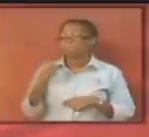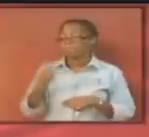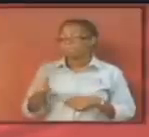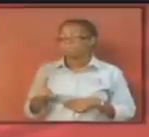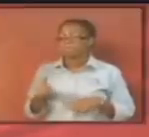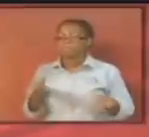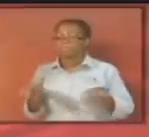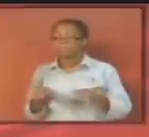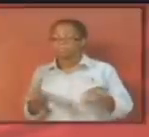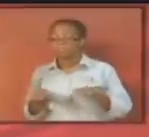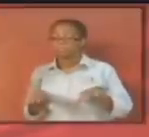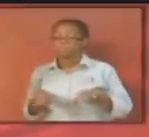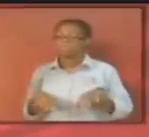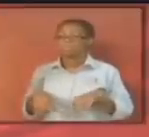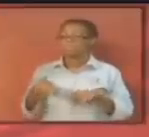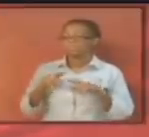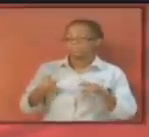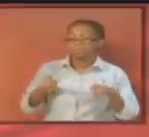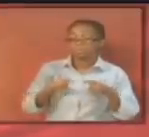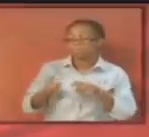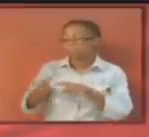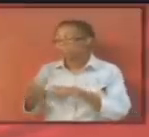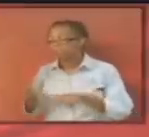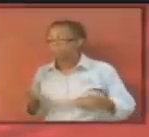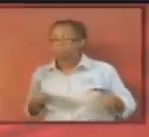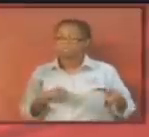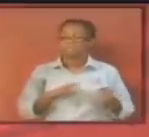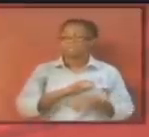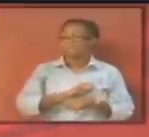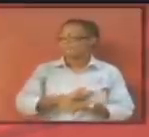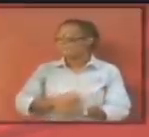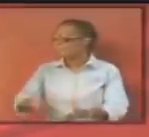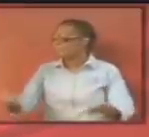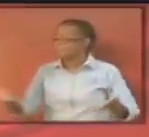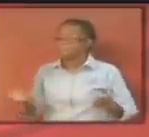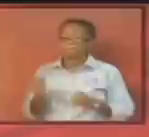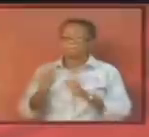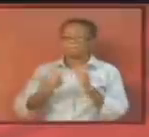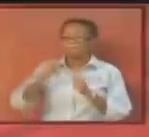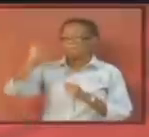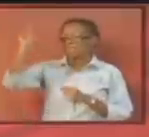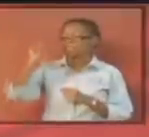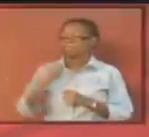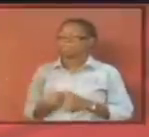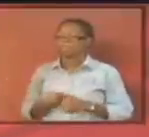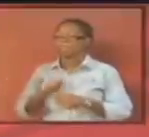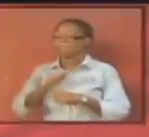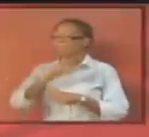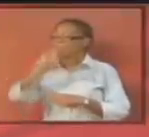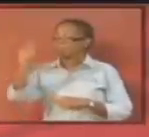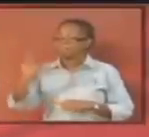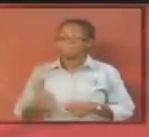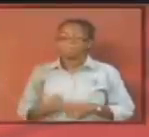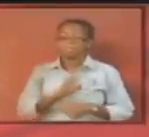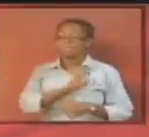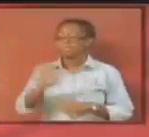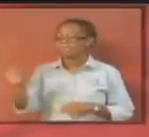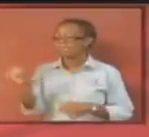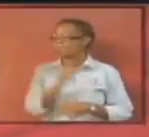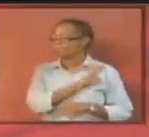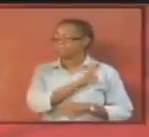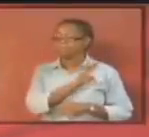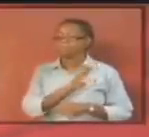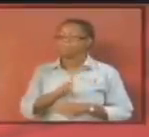to work out what's happening in the general population, because if we get, for example, 10 samples and 9 of them are